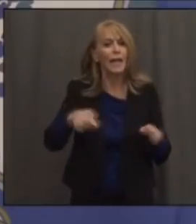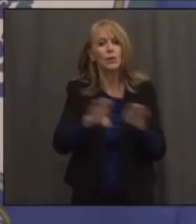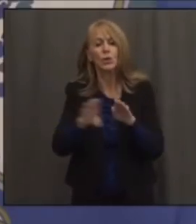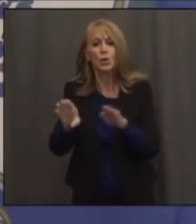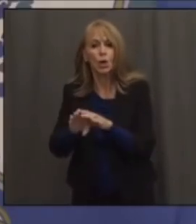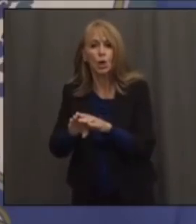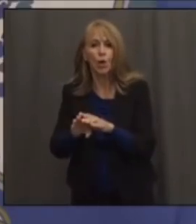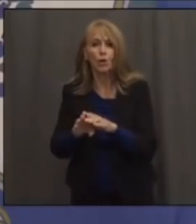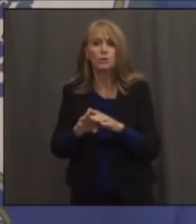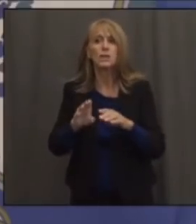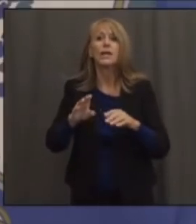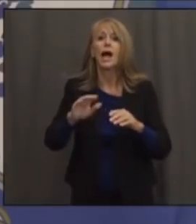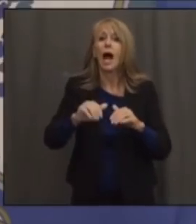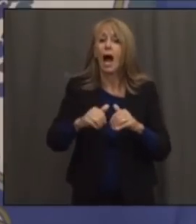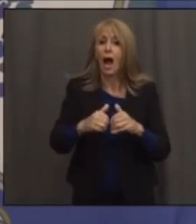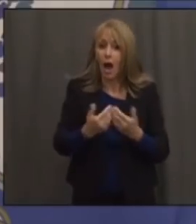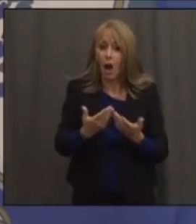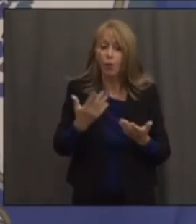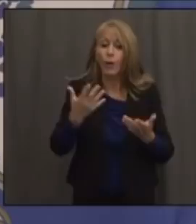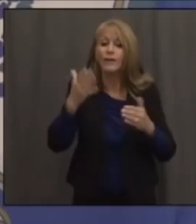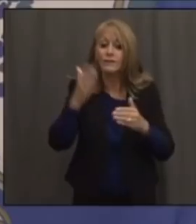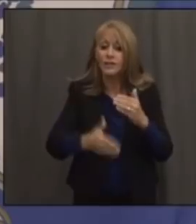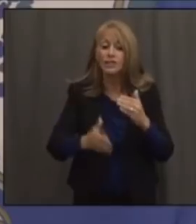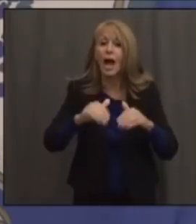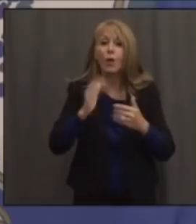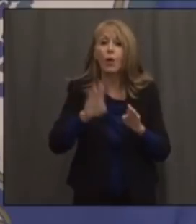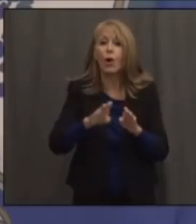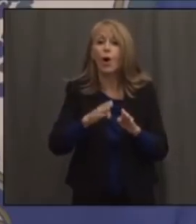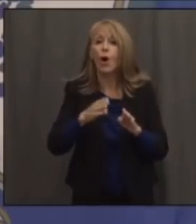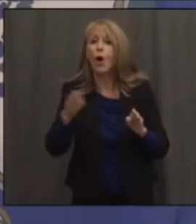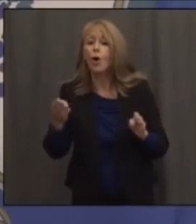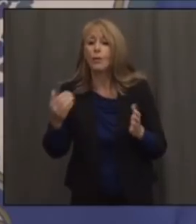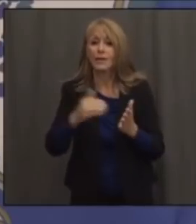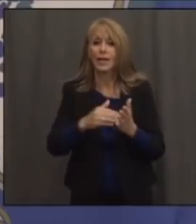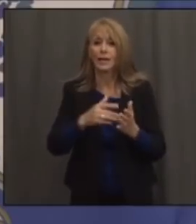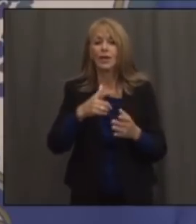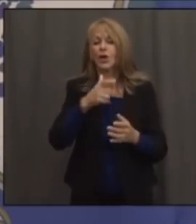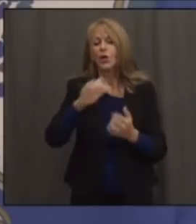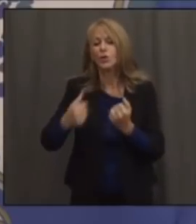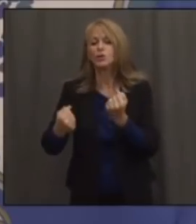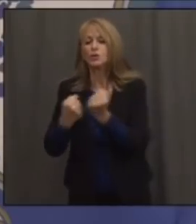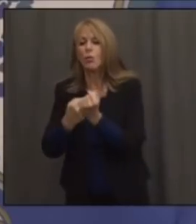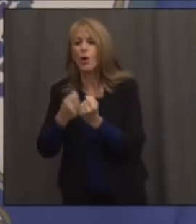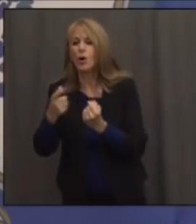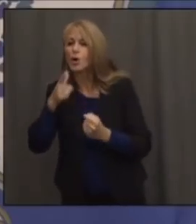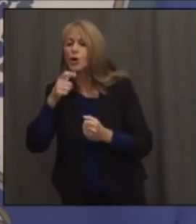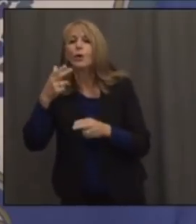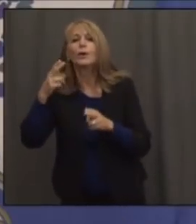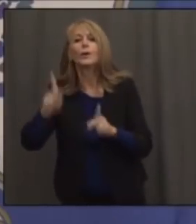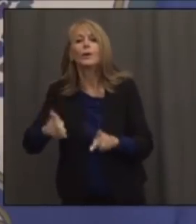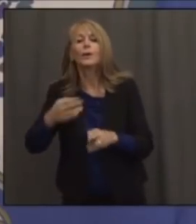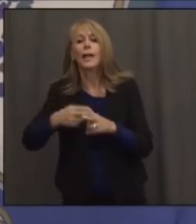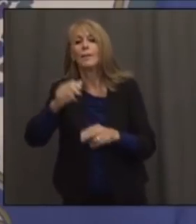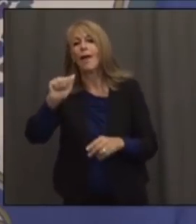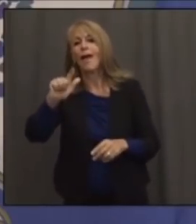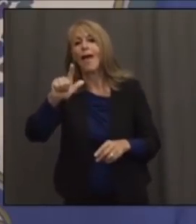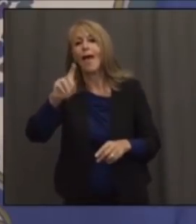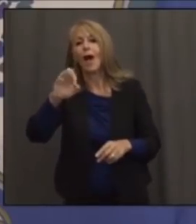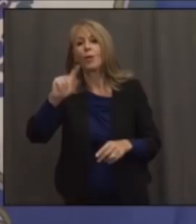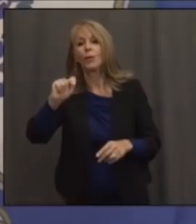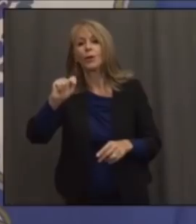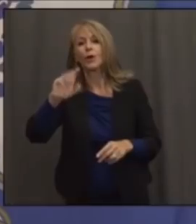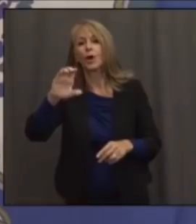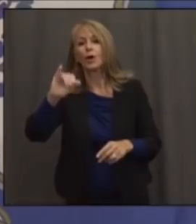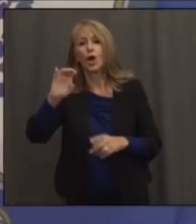we were going to get things opened. And her wingman on this was Dr. Albert Coe. Albert Coe, as you know, a Yale